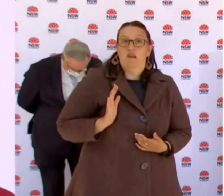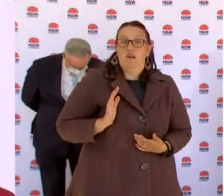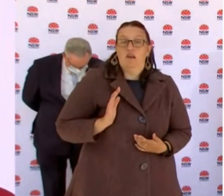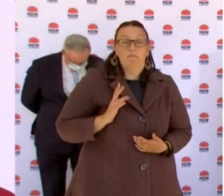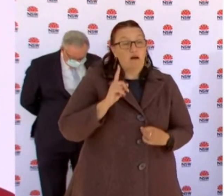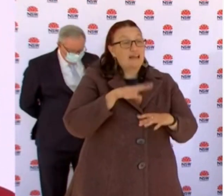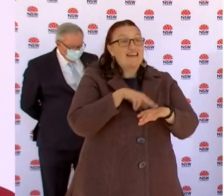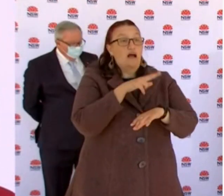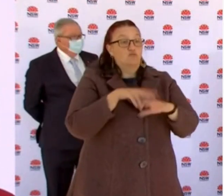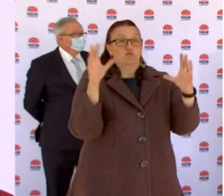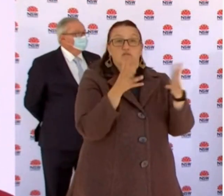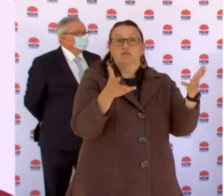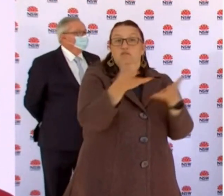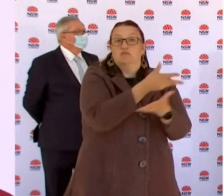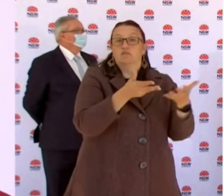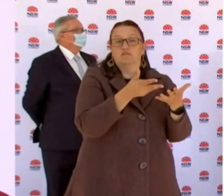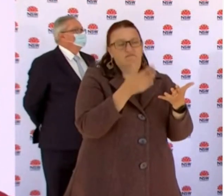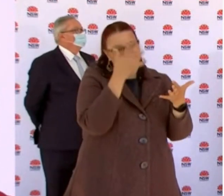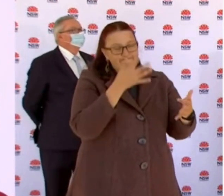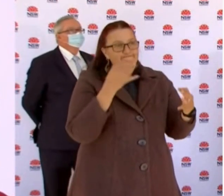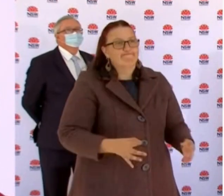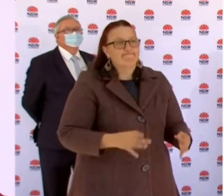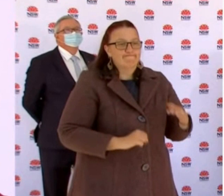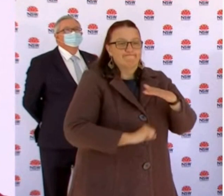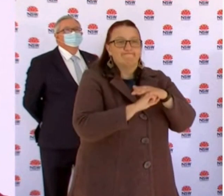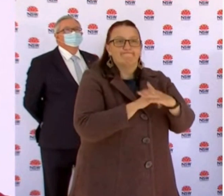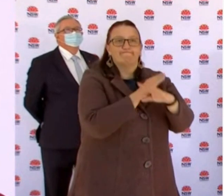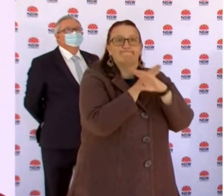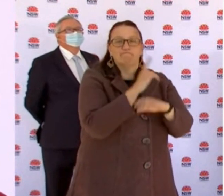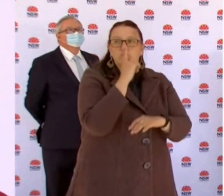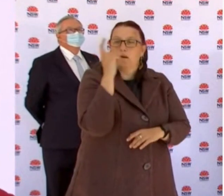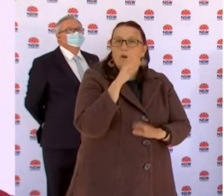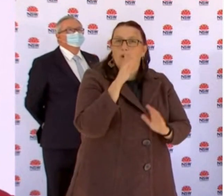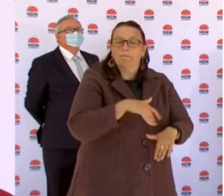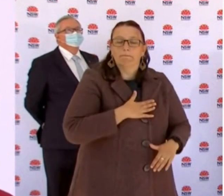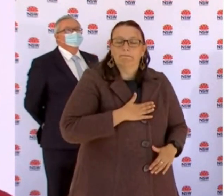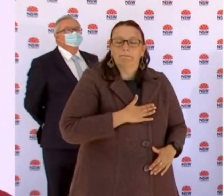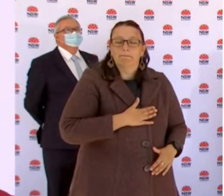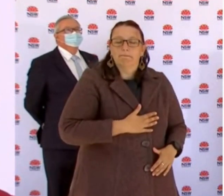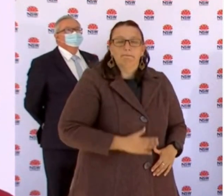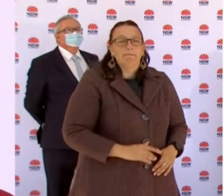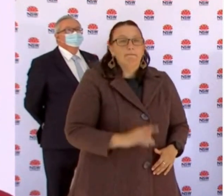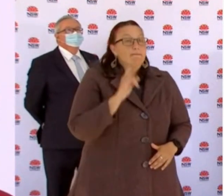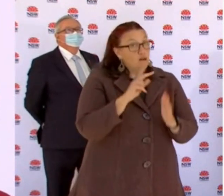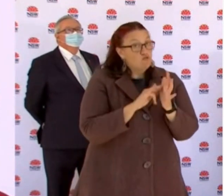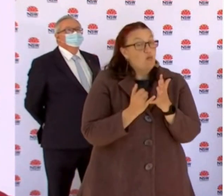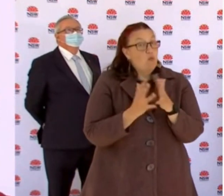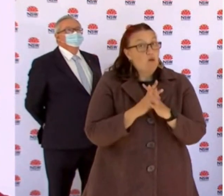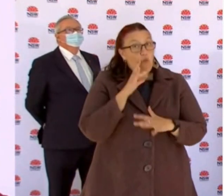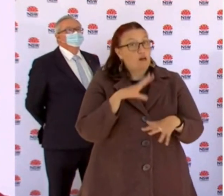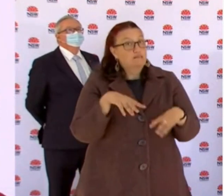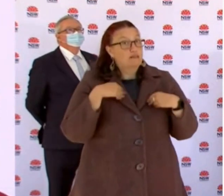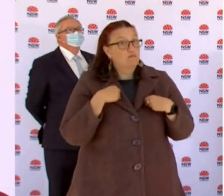taken. But I also say that New South Wales would consider exceptional circumstances where we